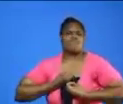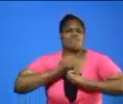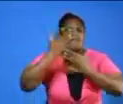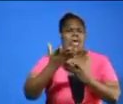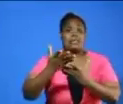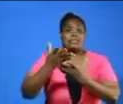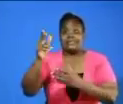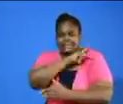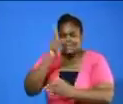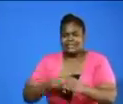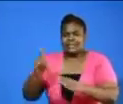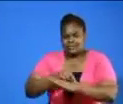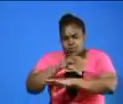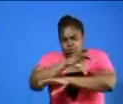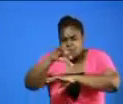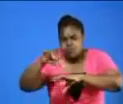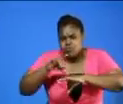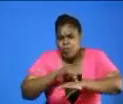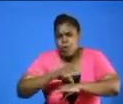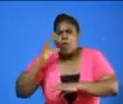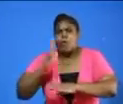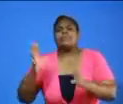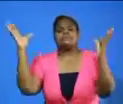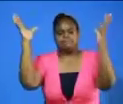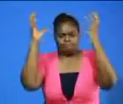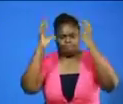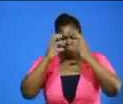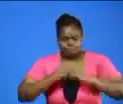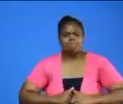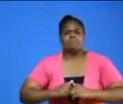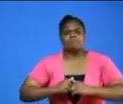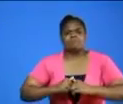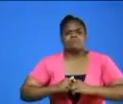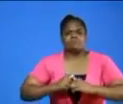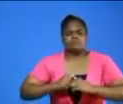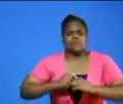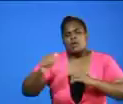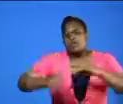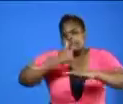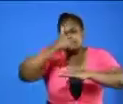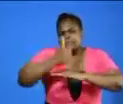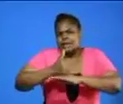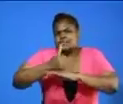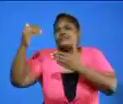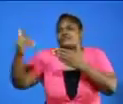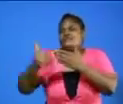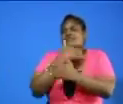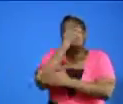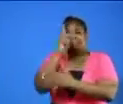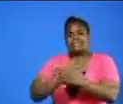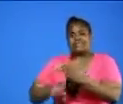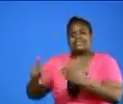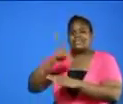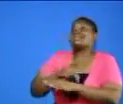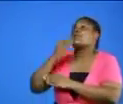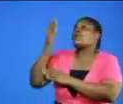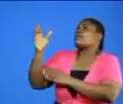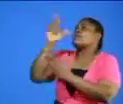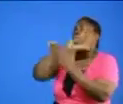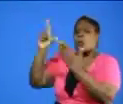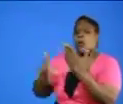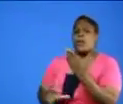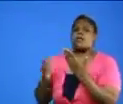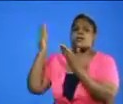The kingdoms of this world shall become the kingdom of our